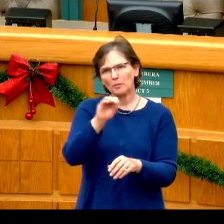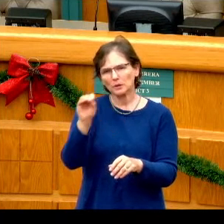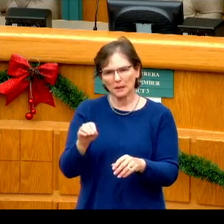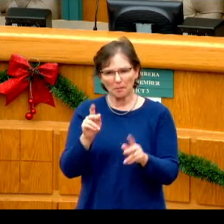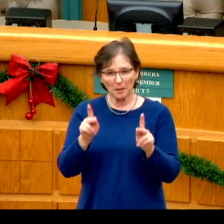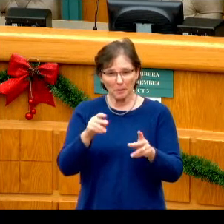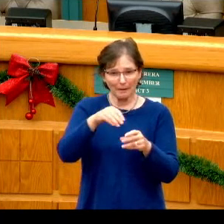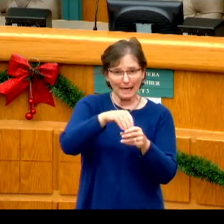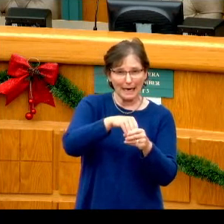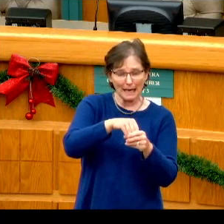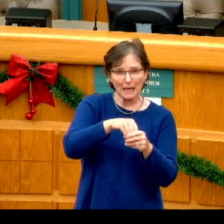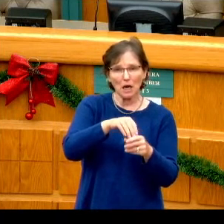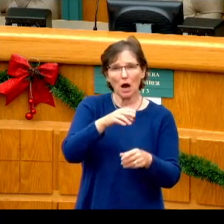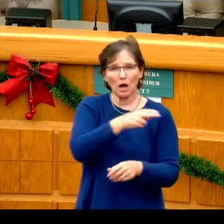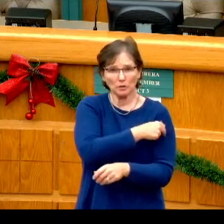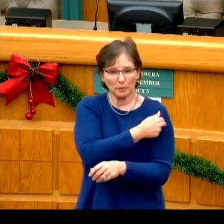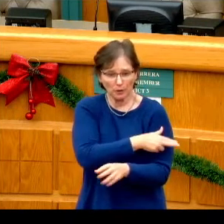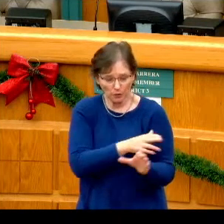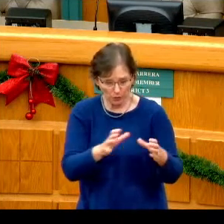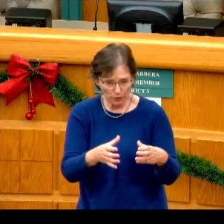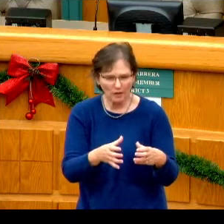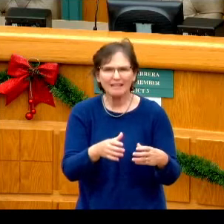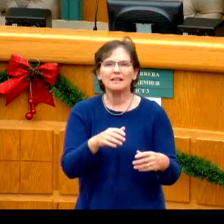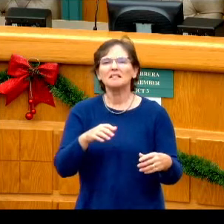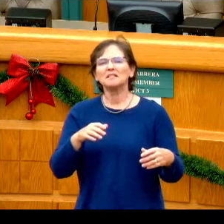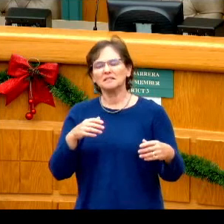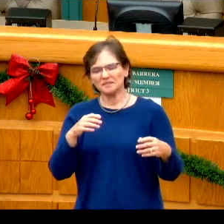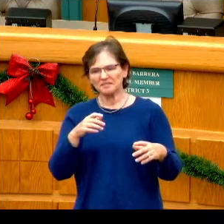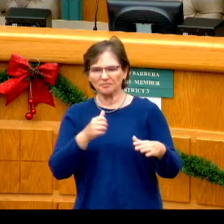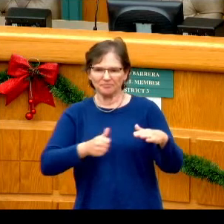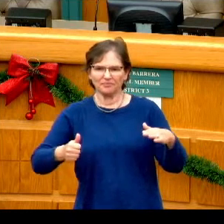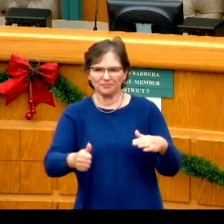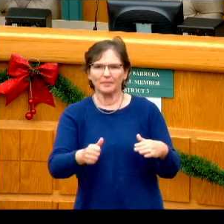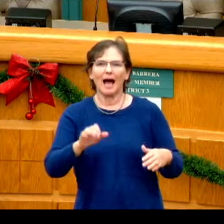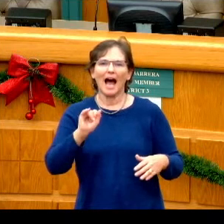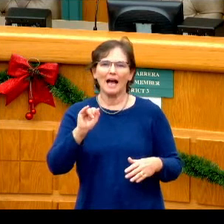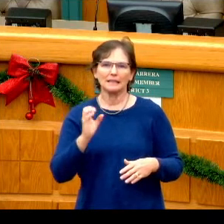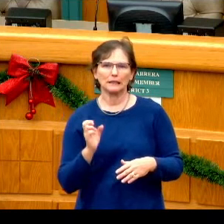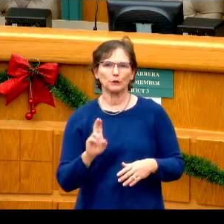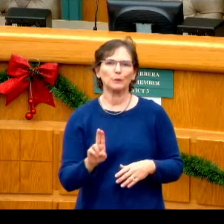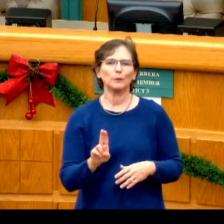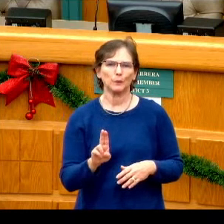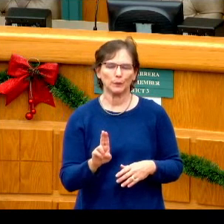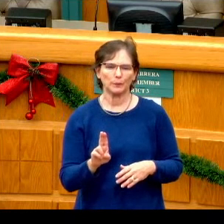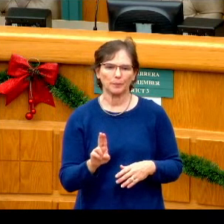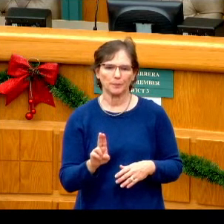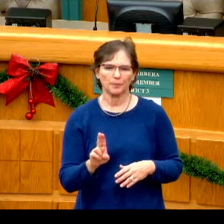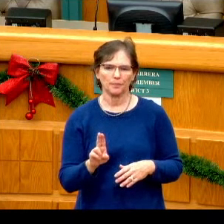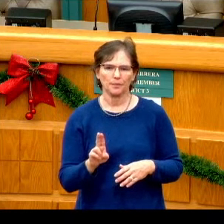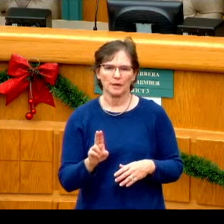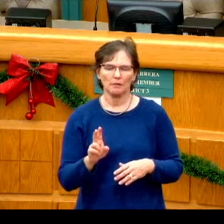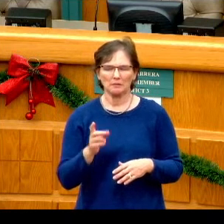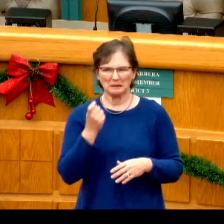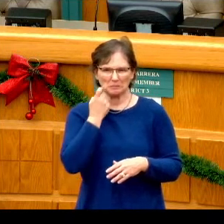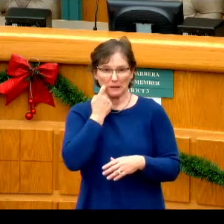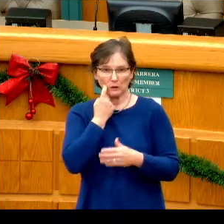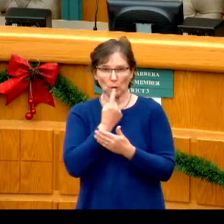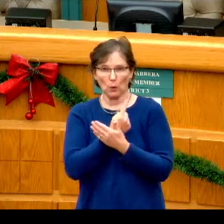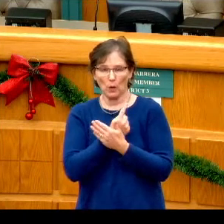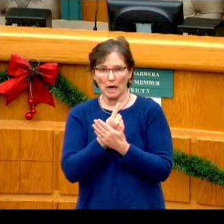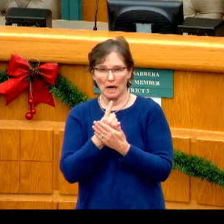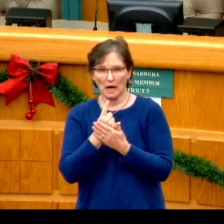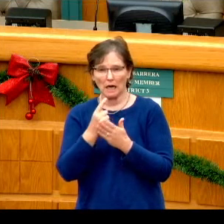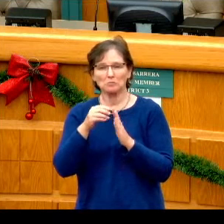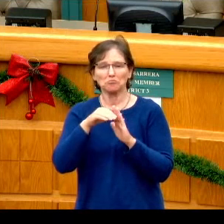calculate it exactly, but that's been about the percentage range that we're in right now. And you can see that over the past week, it's kind of gone